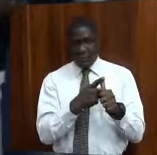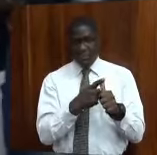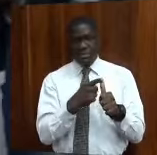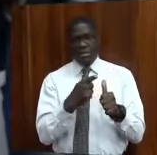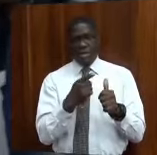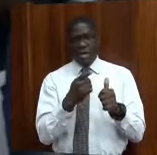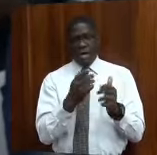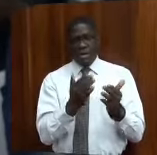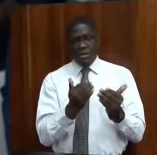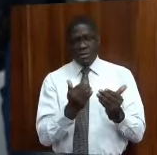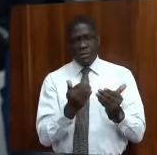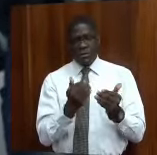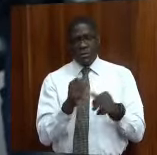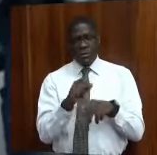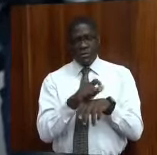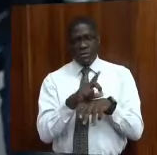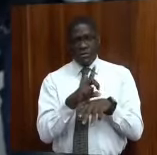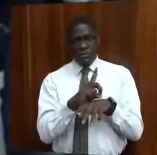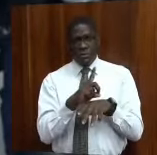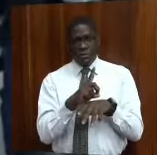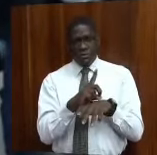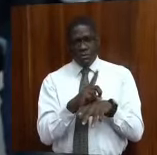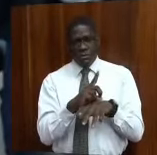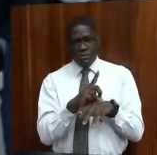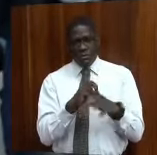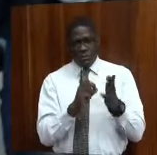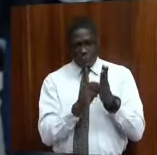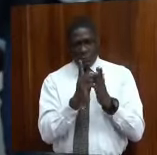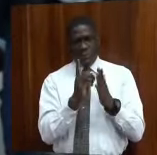strategy. Mr. Speaker,